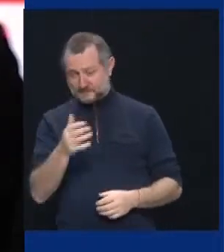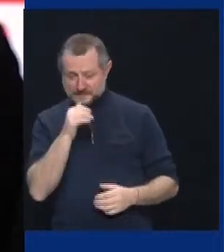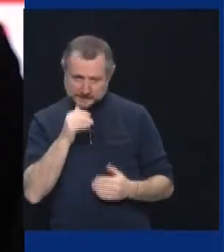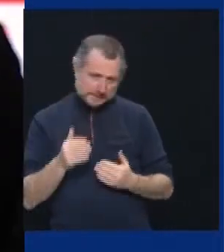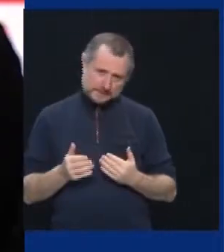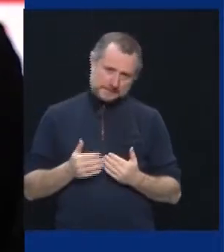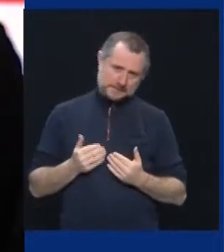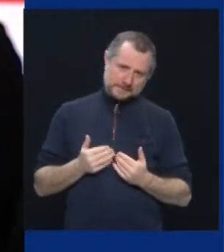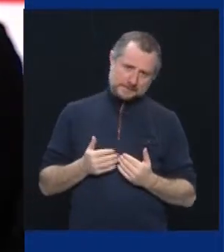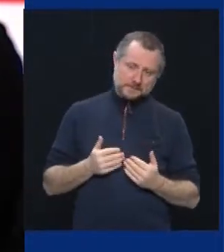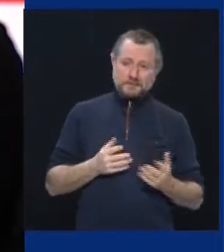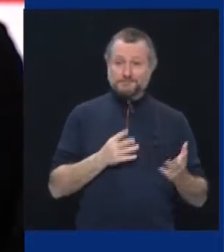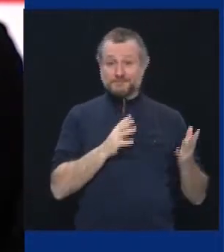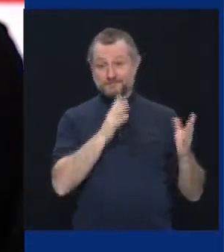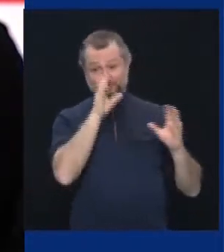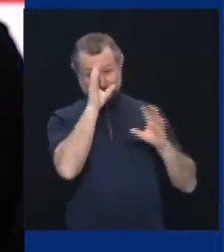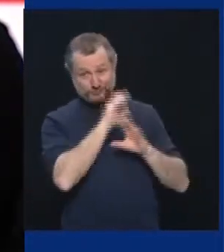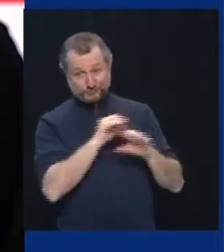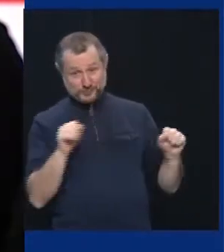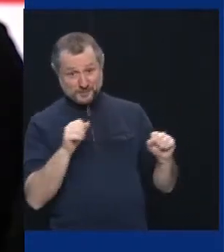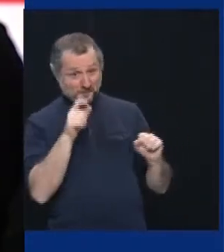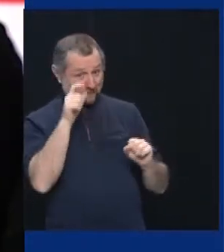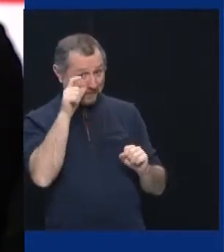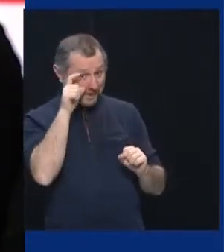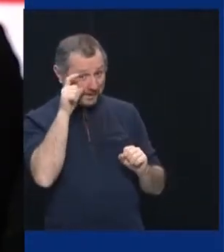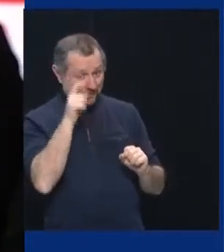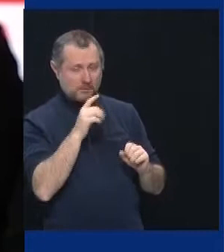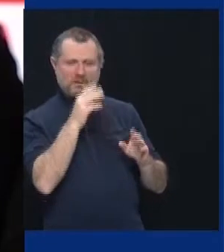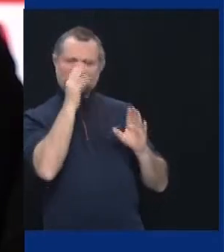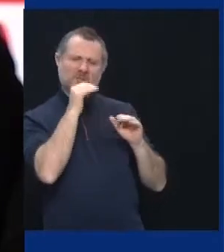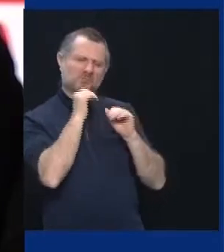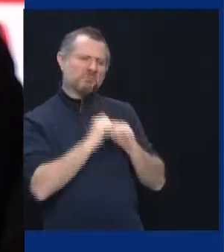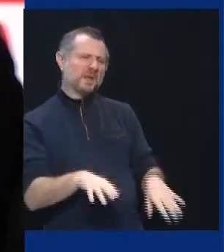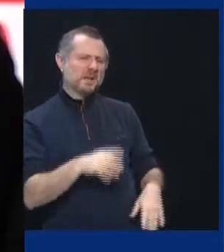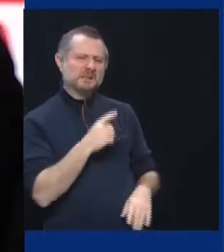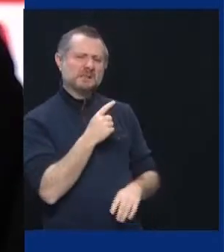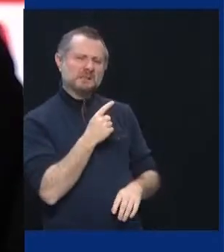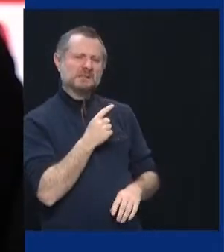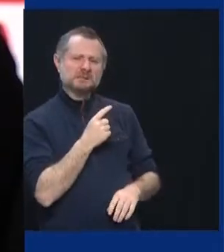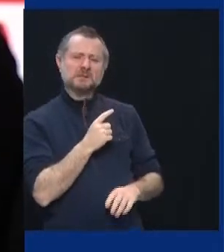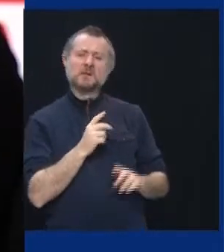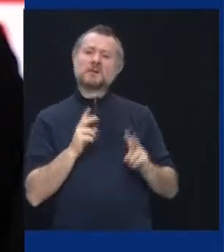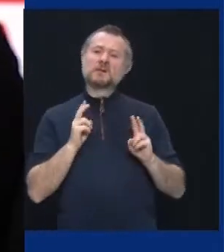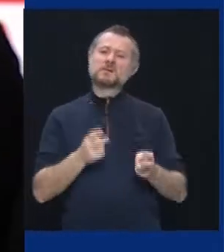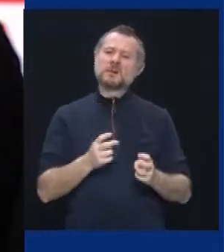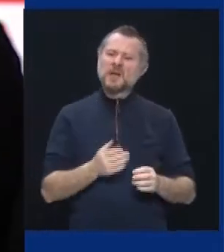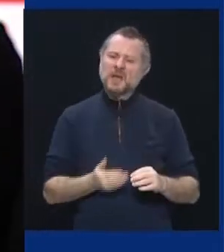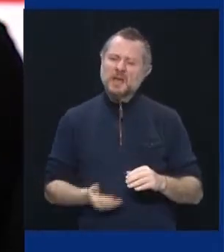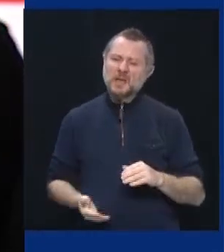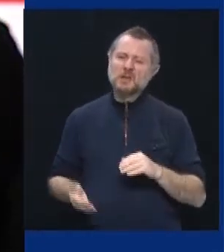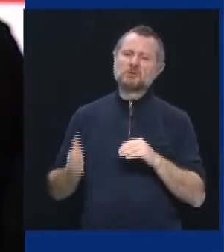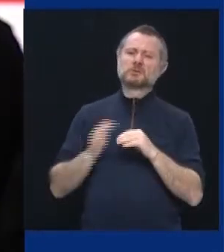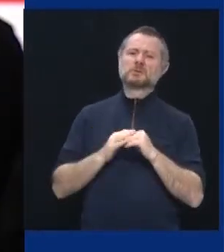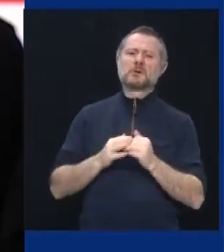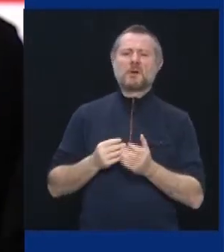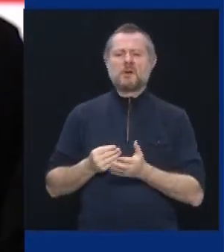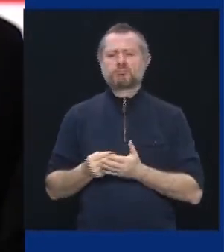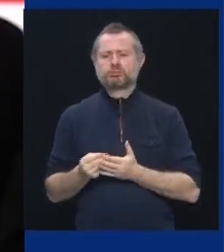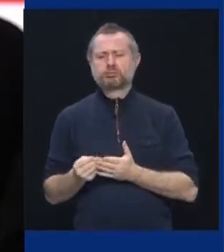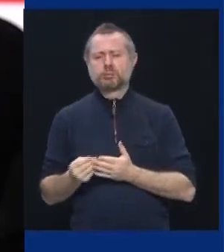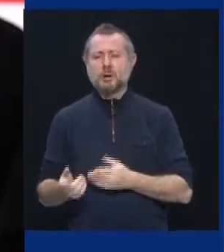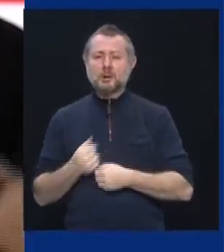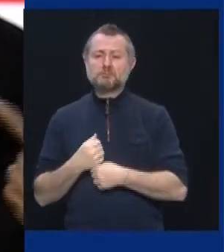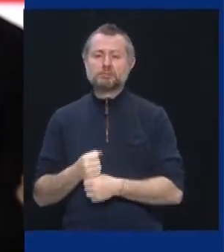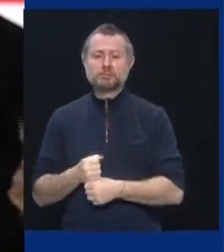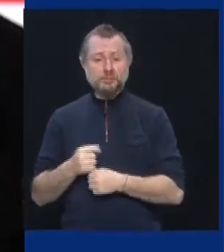Biden, God bless him, has accelerated the federal government's acquisition of the vaccine. When